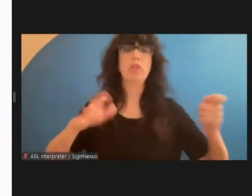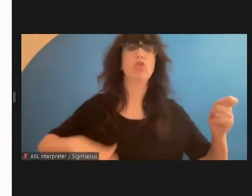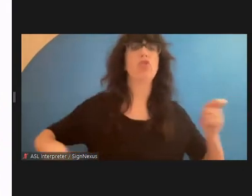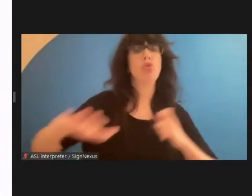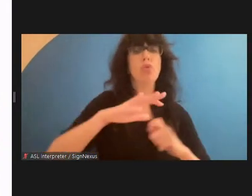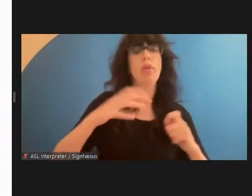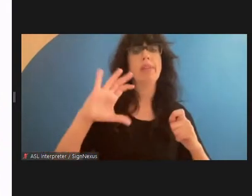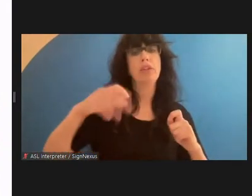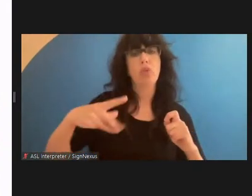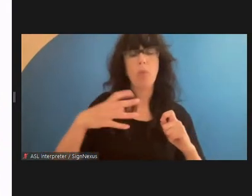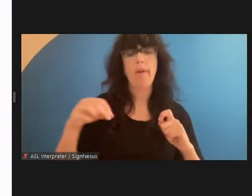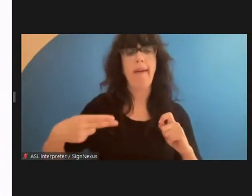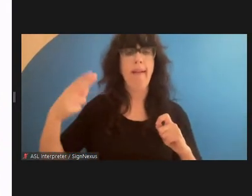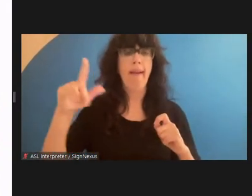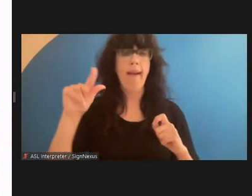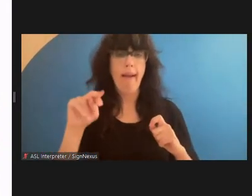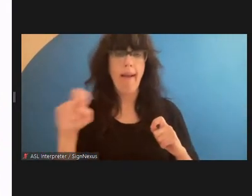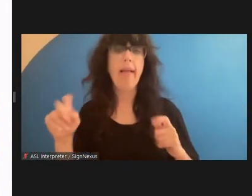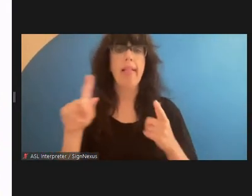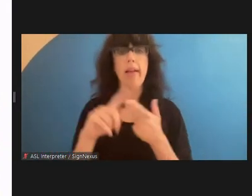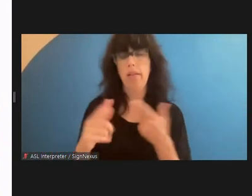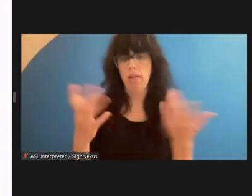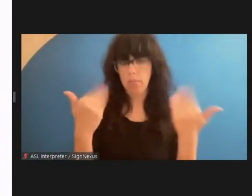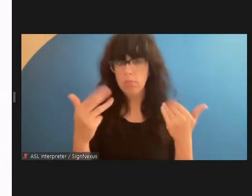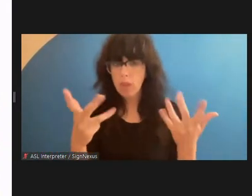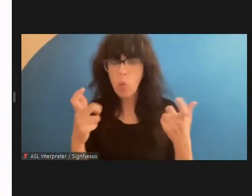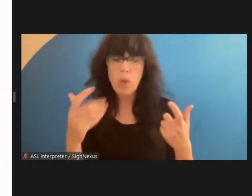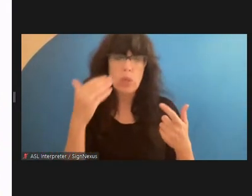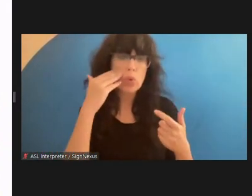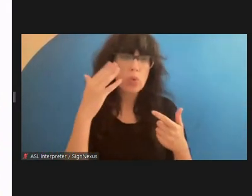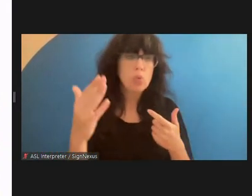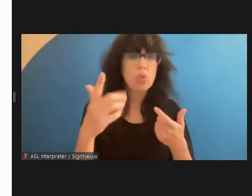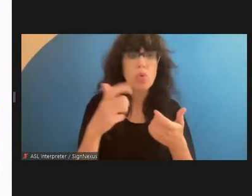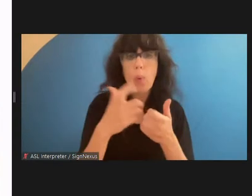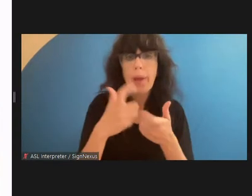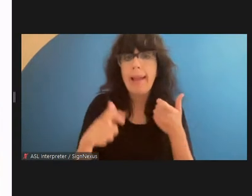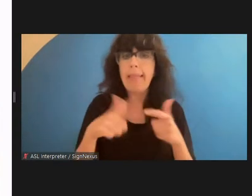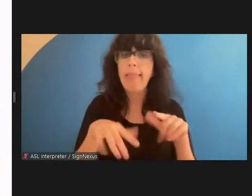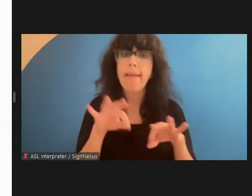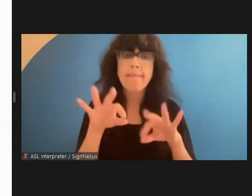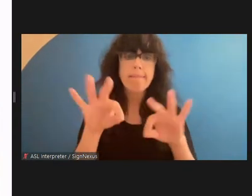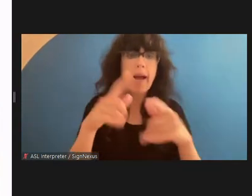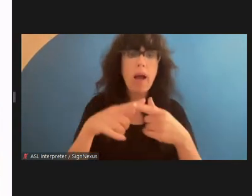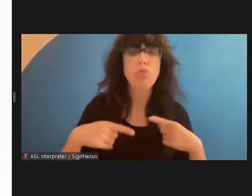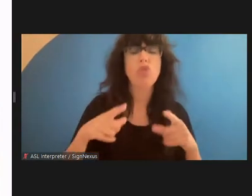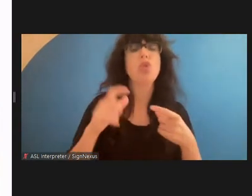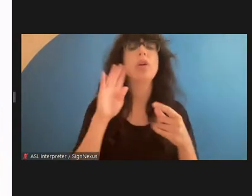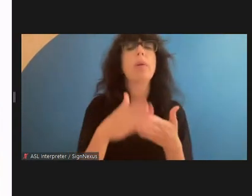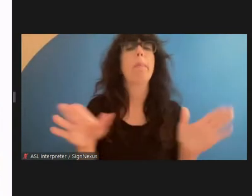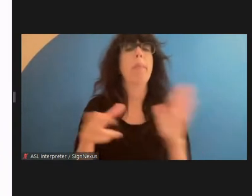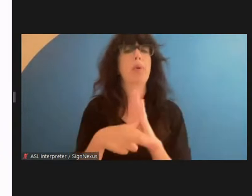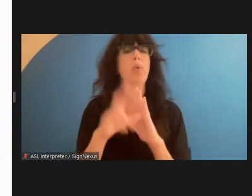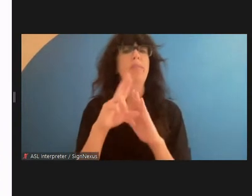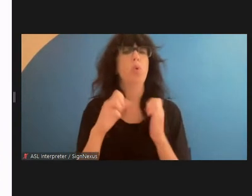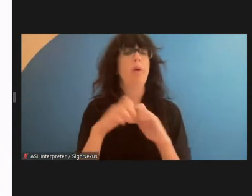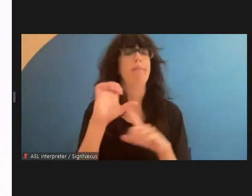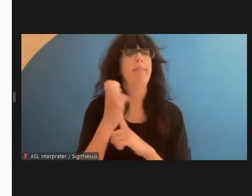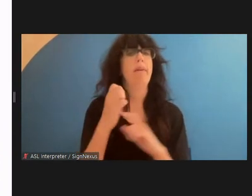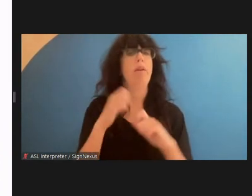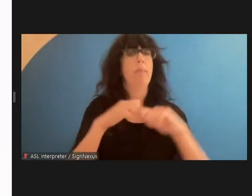line and will consider public input on its proposed finding received during this public review of the environmental assessments